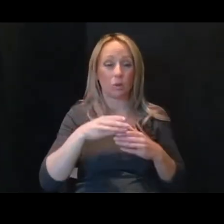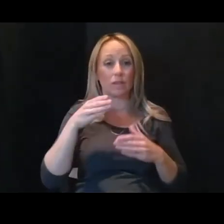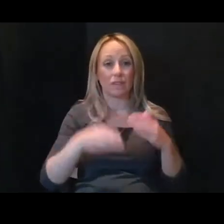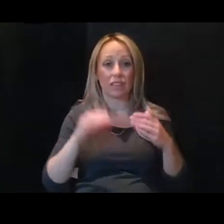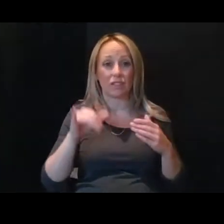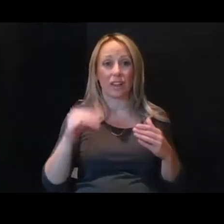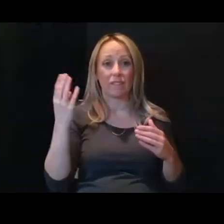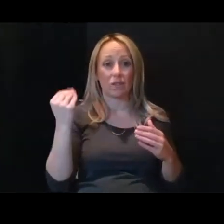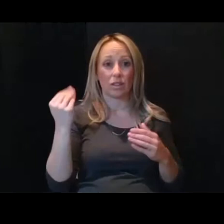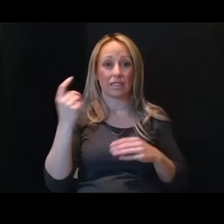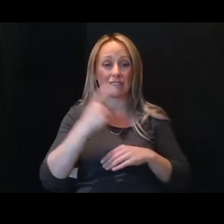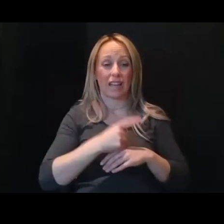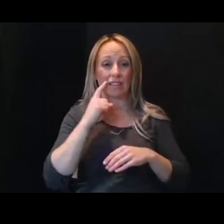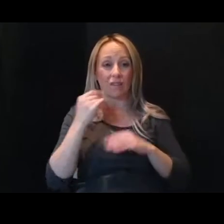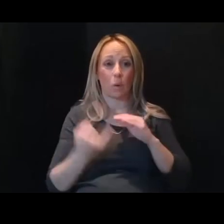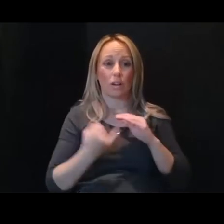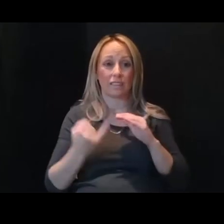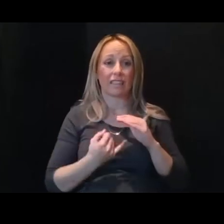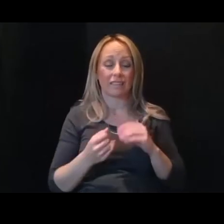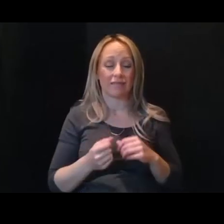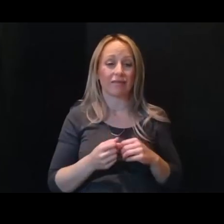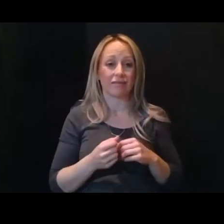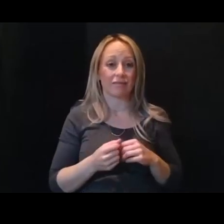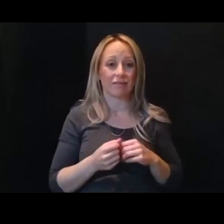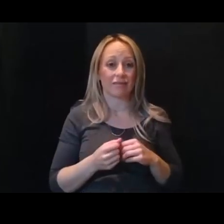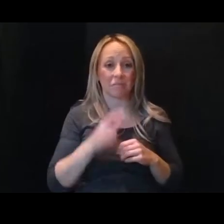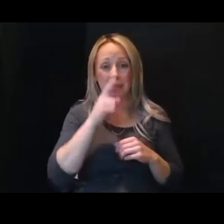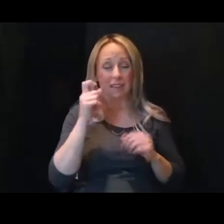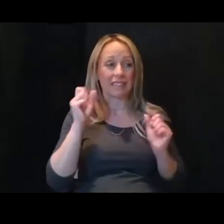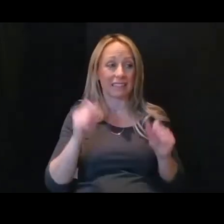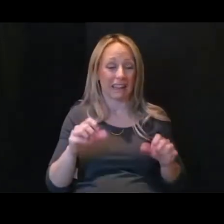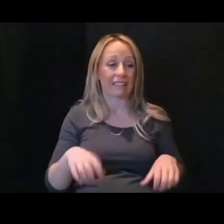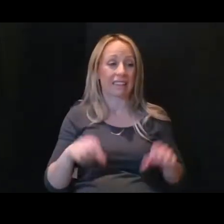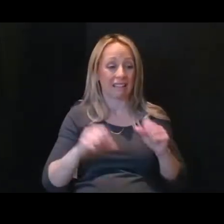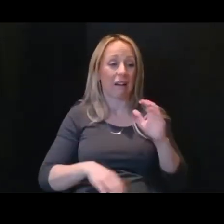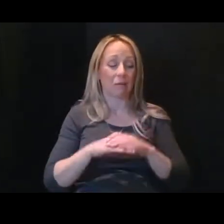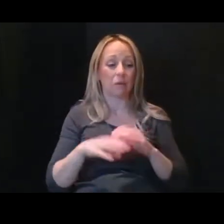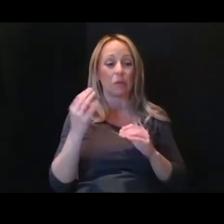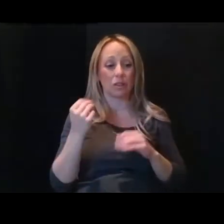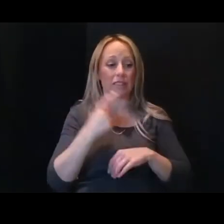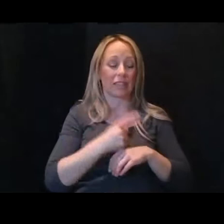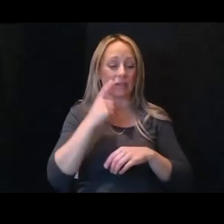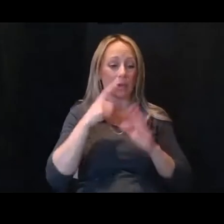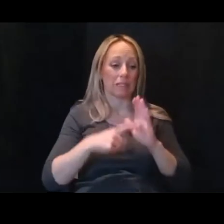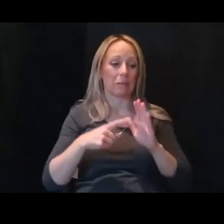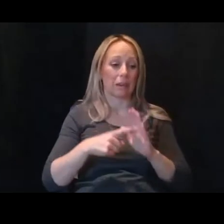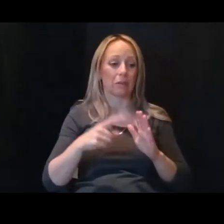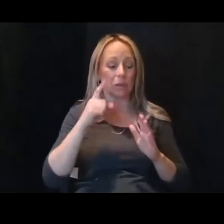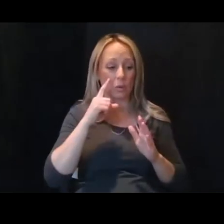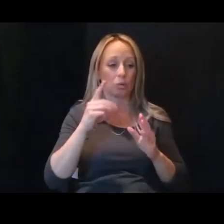14 days of quarantine because it can take up to that 14 days for symptoms to onset.